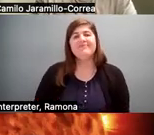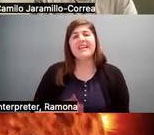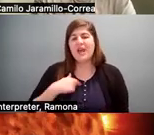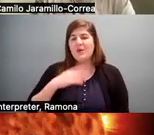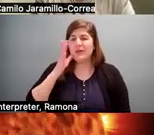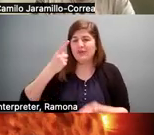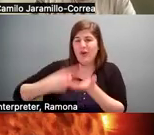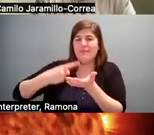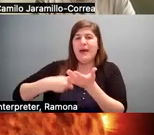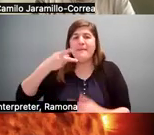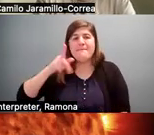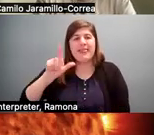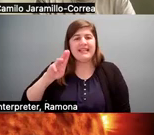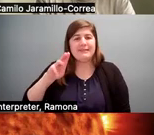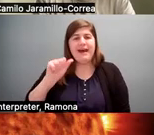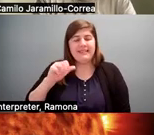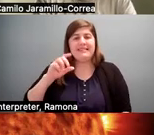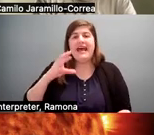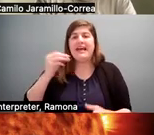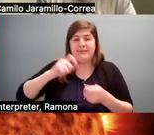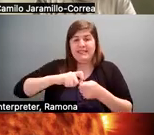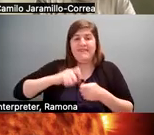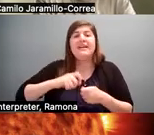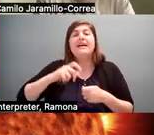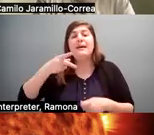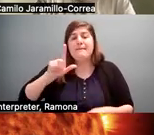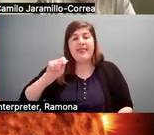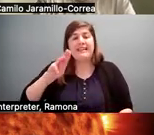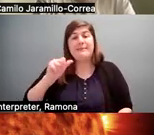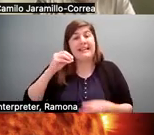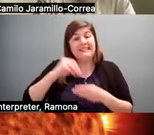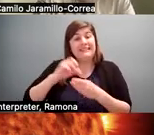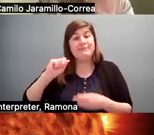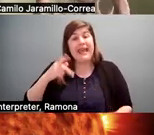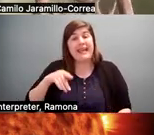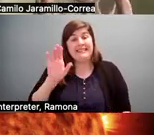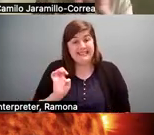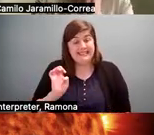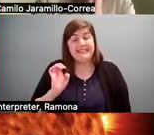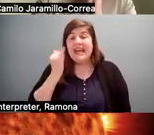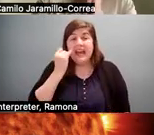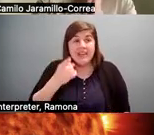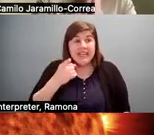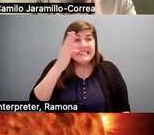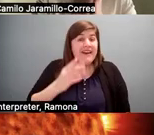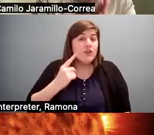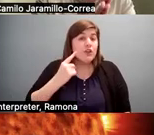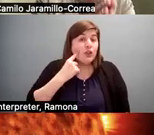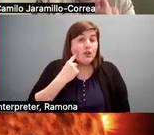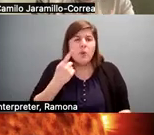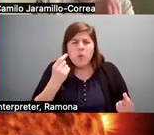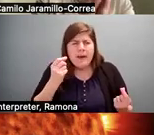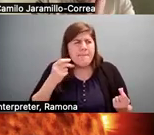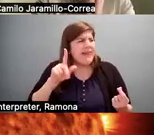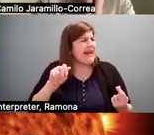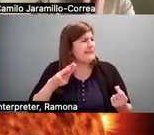talking about plasmas and specifically about plasmas in space. If you've never heard what a plasma is or you think you don't know what a